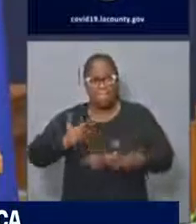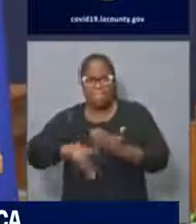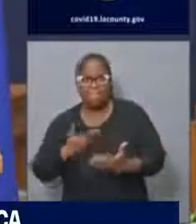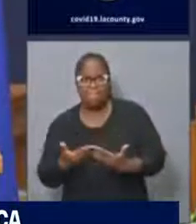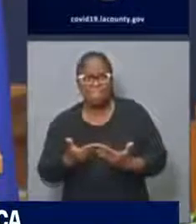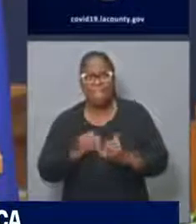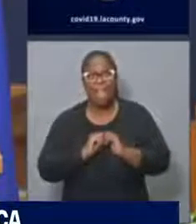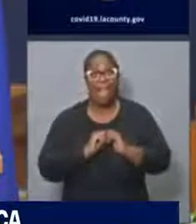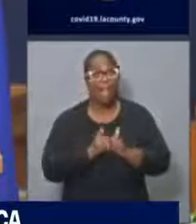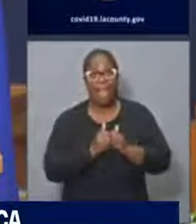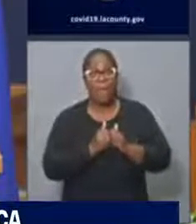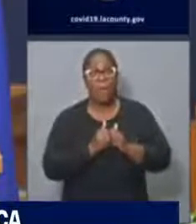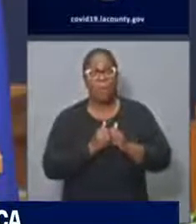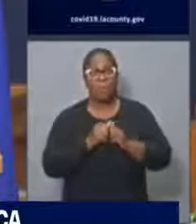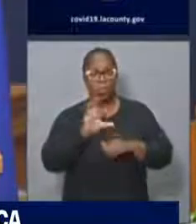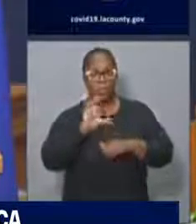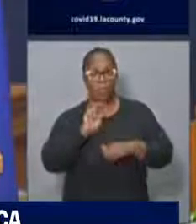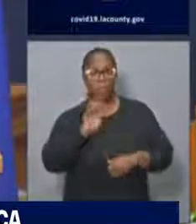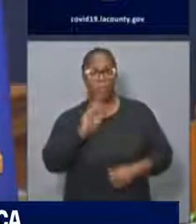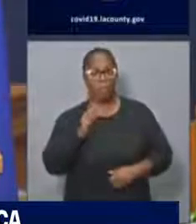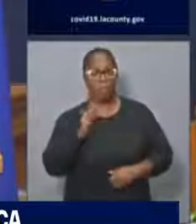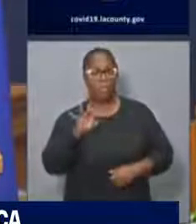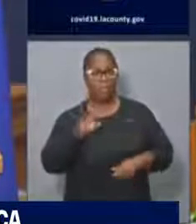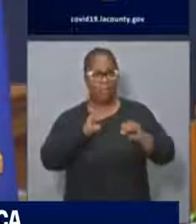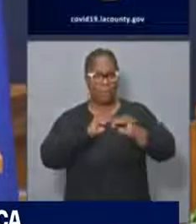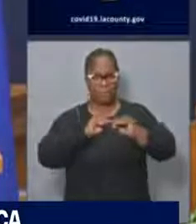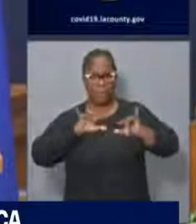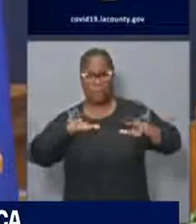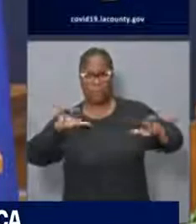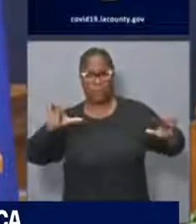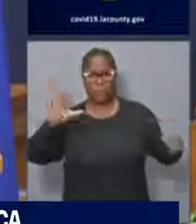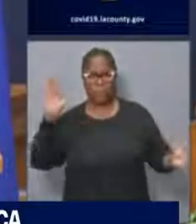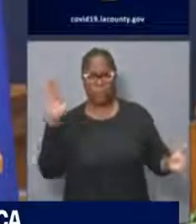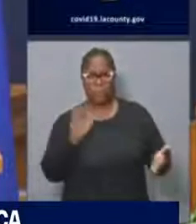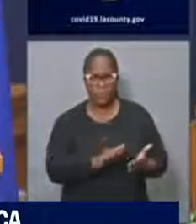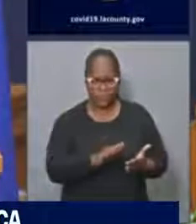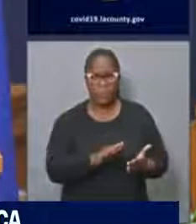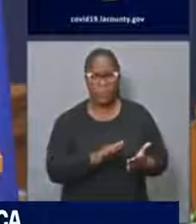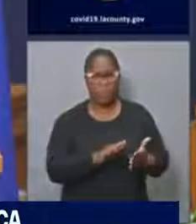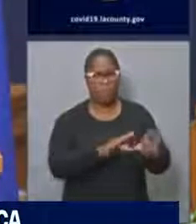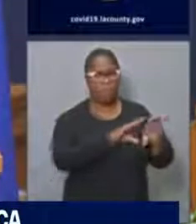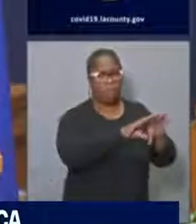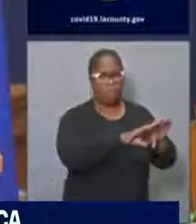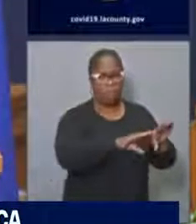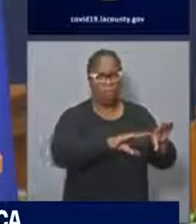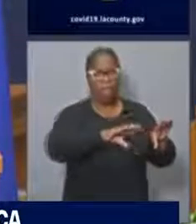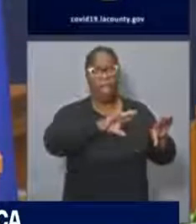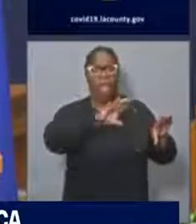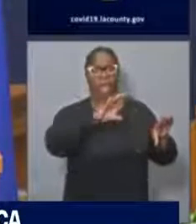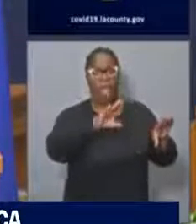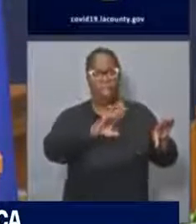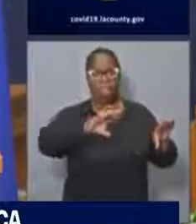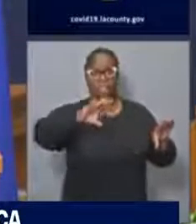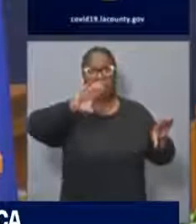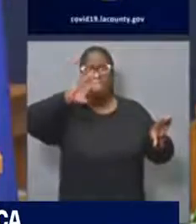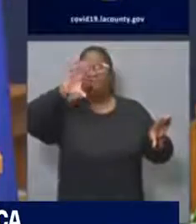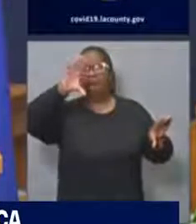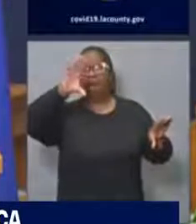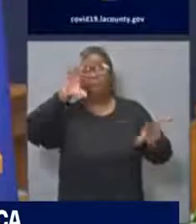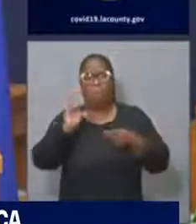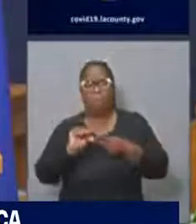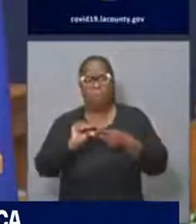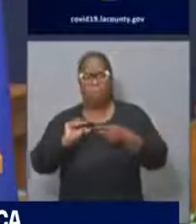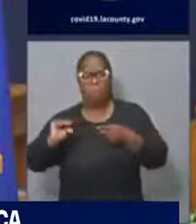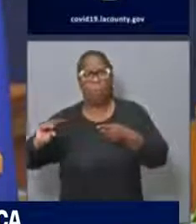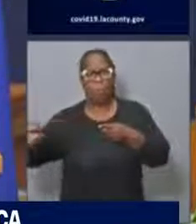COVID-19. Simply put, we must again focus on flattening the curve for our children, for our families, and for the health of everyone.